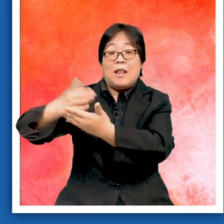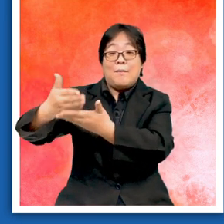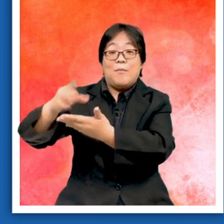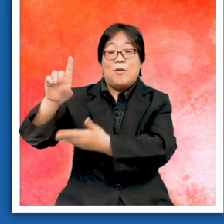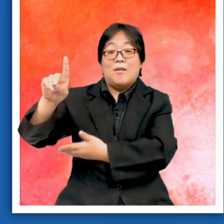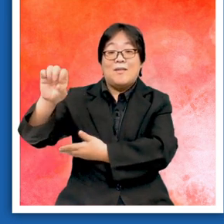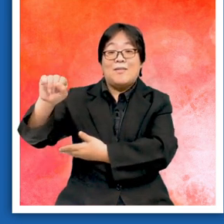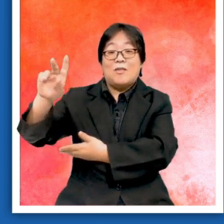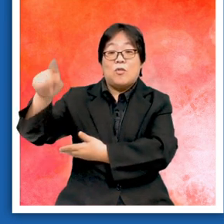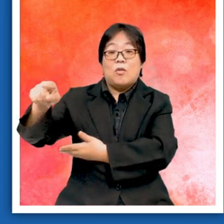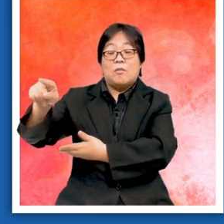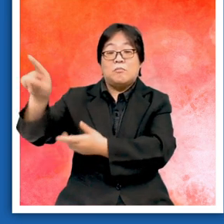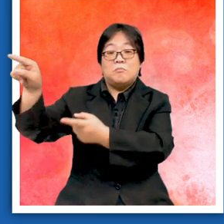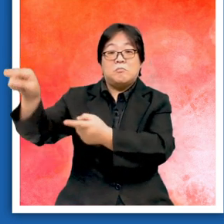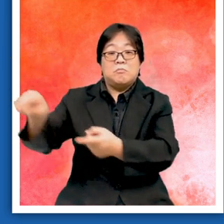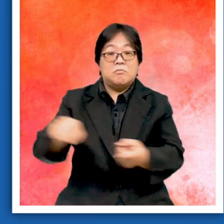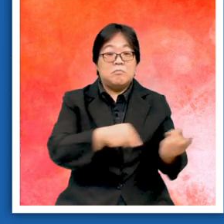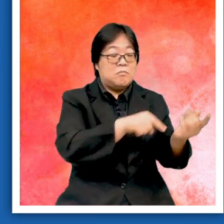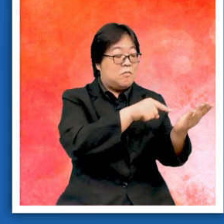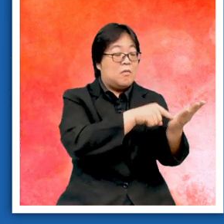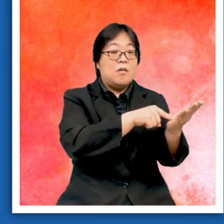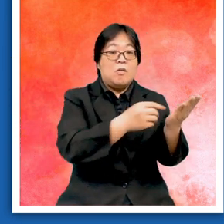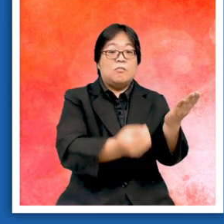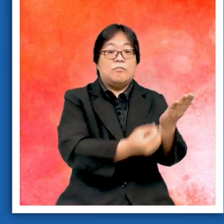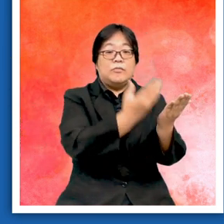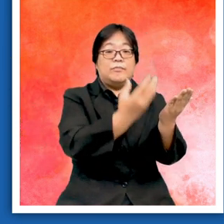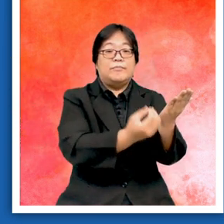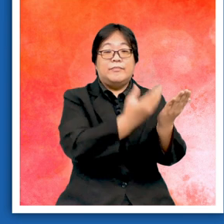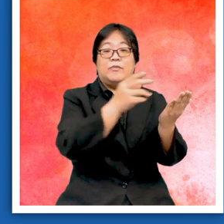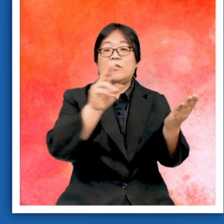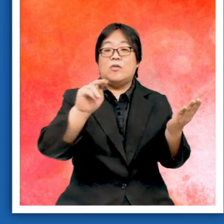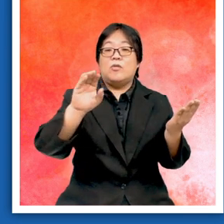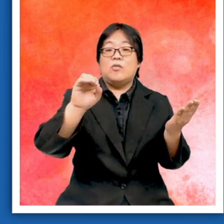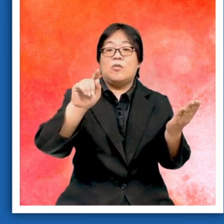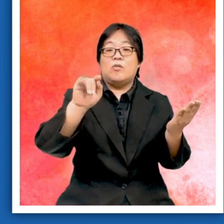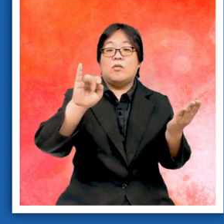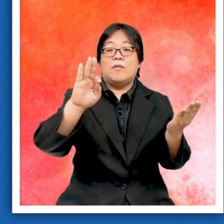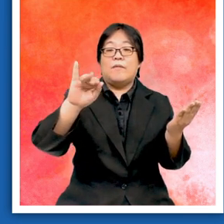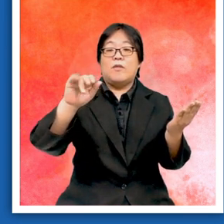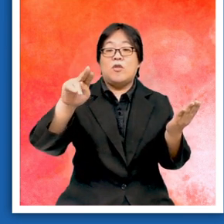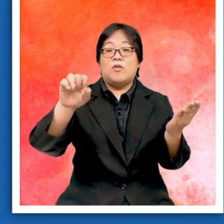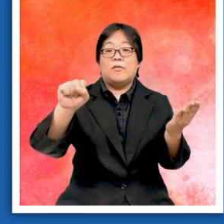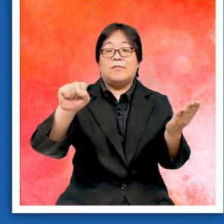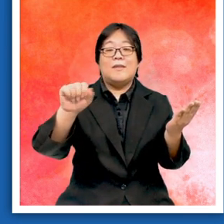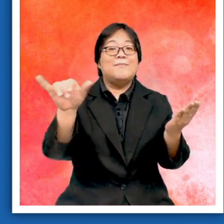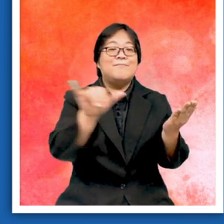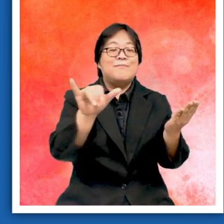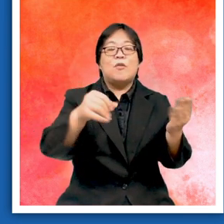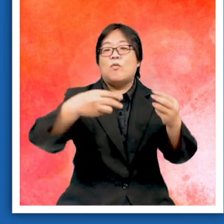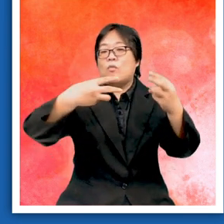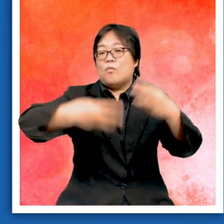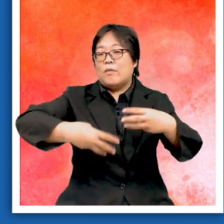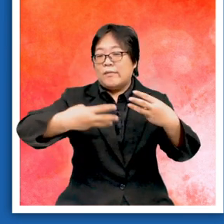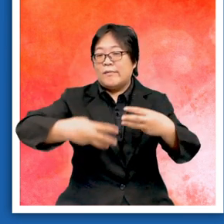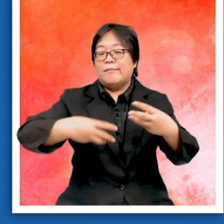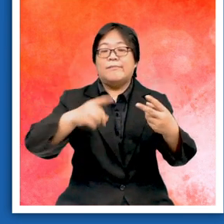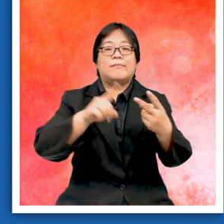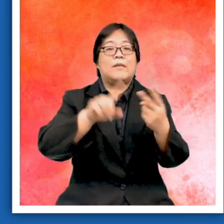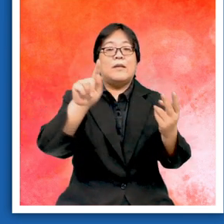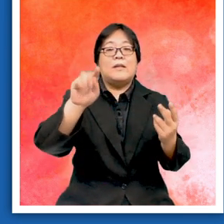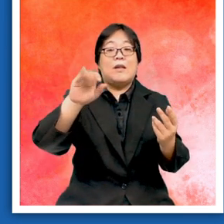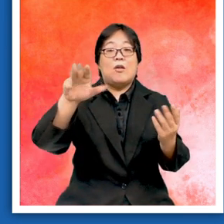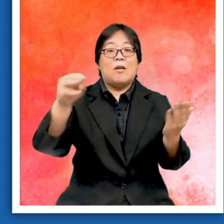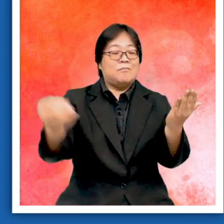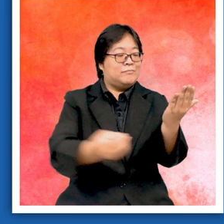appear as notifications, like what you have with WhatsApp and also